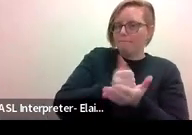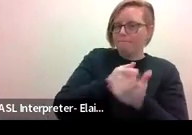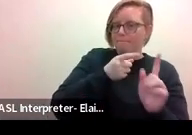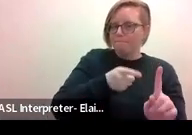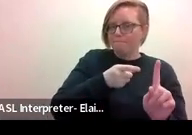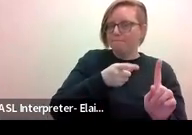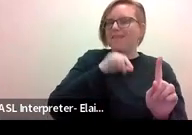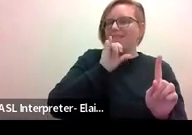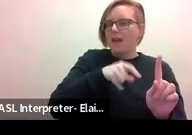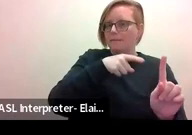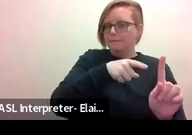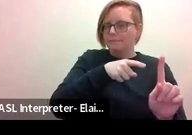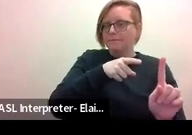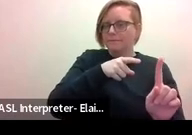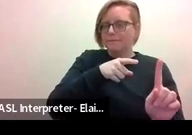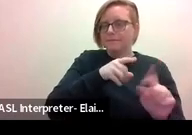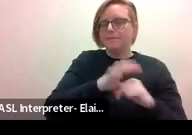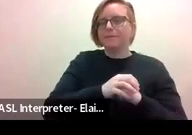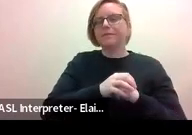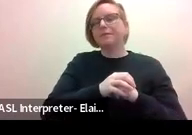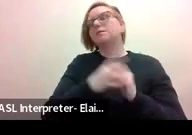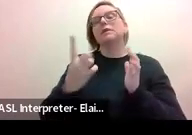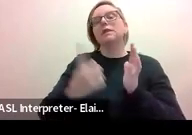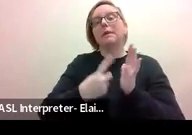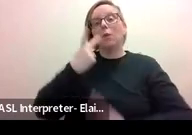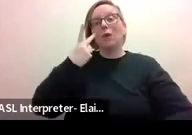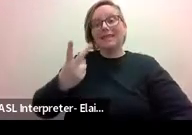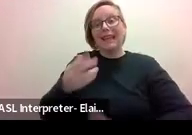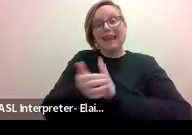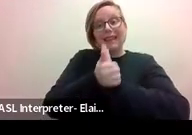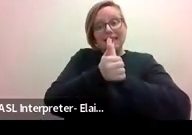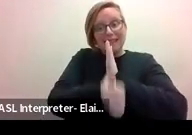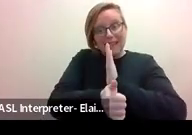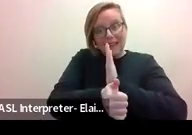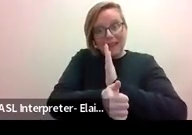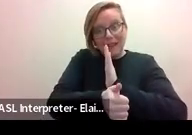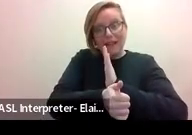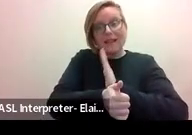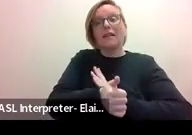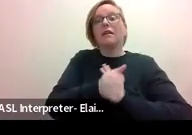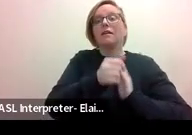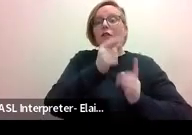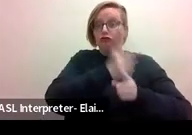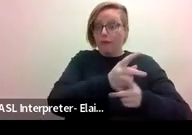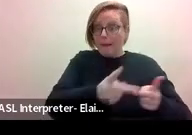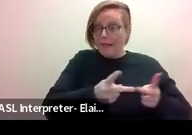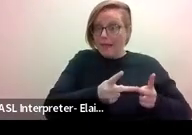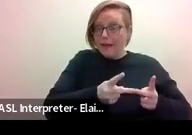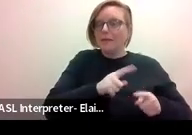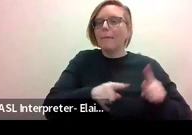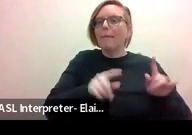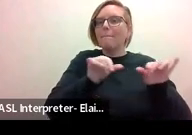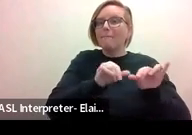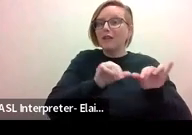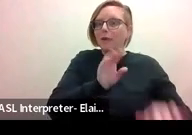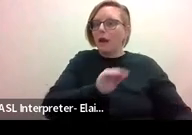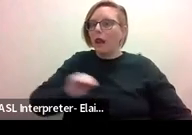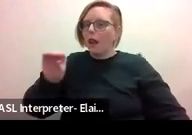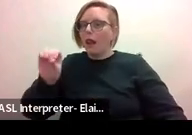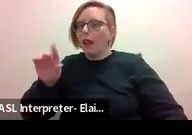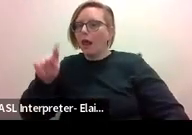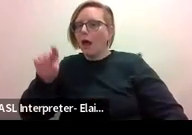we're seeing sometimes is that the skill will be there, but the measurement will be on the outcome. You want the measurement to be on the